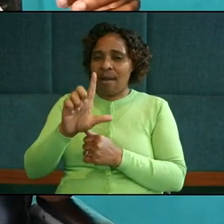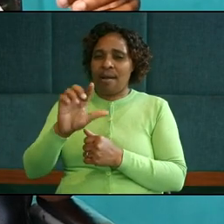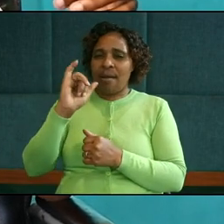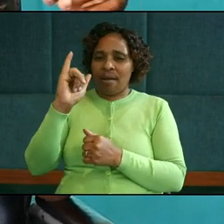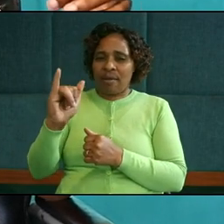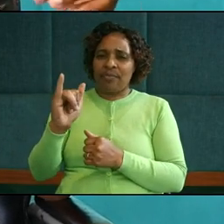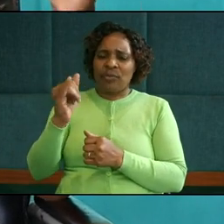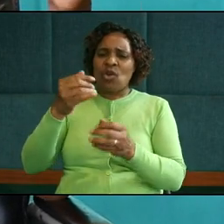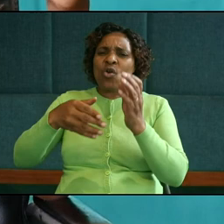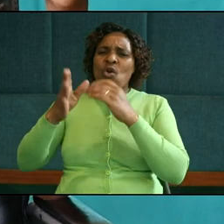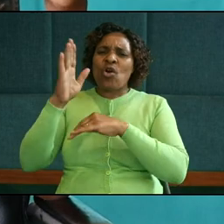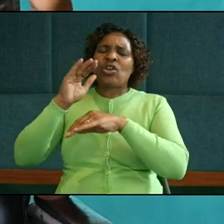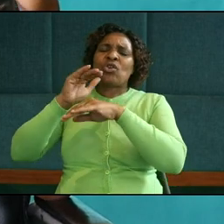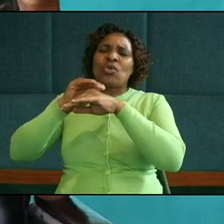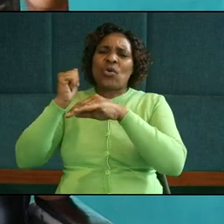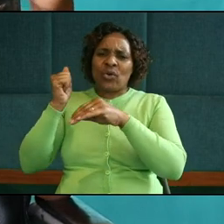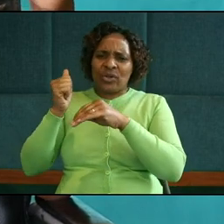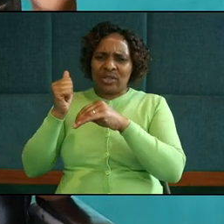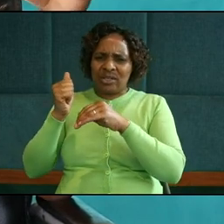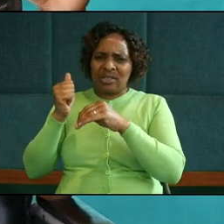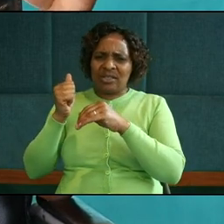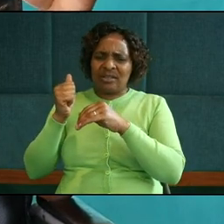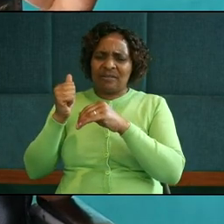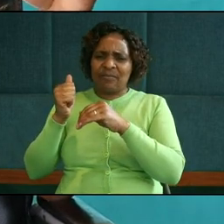called him